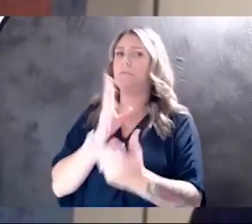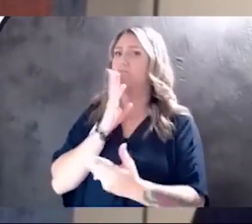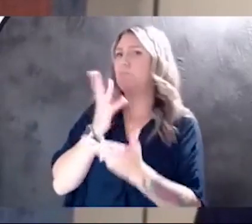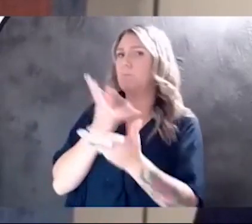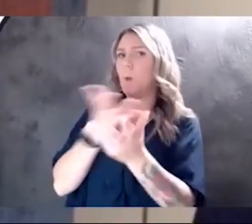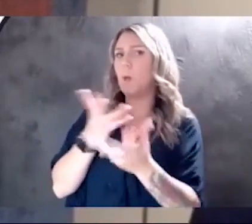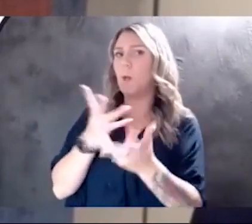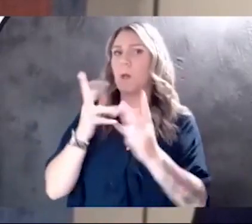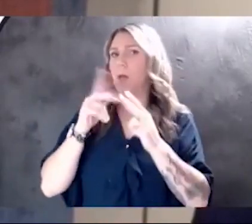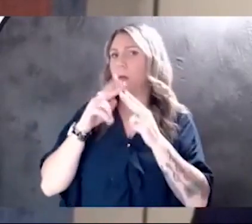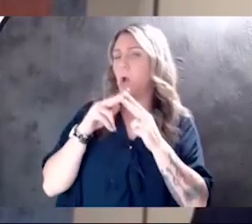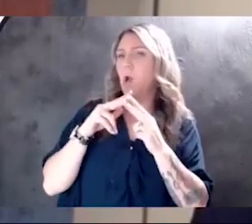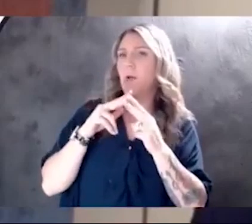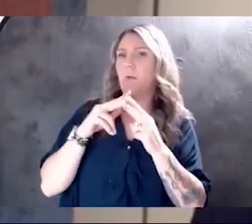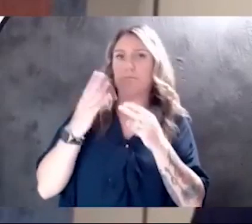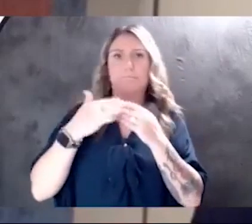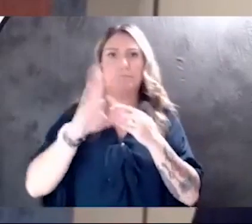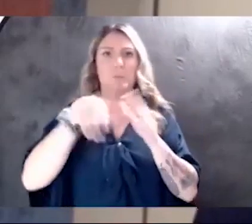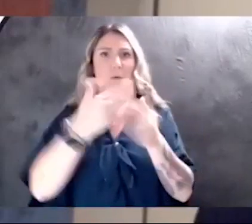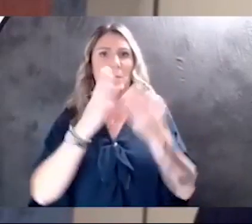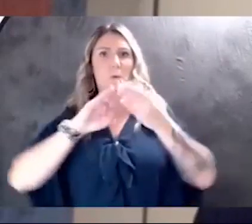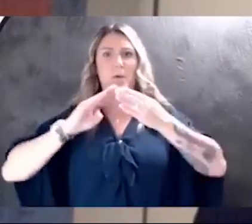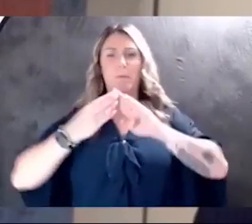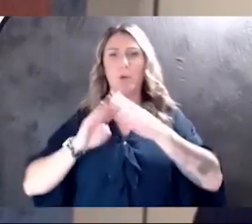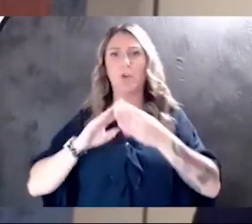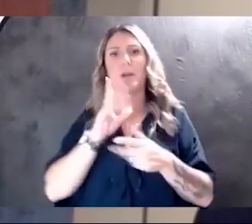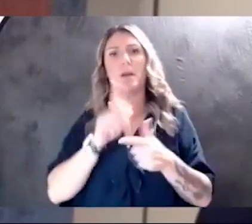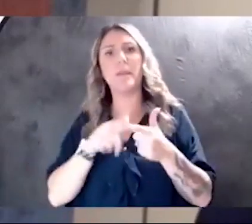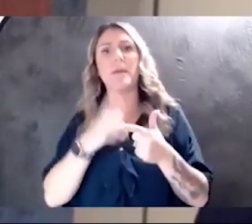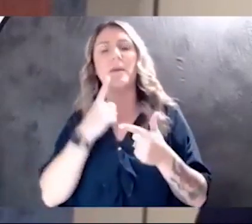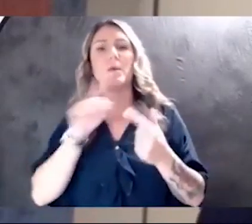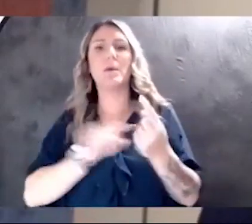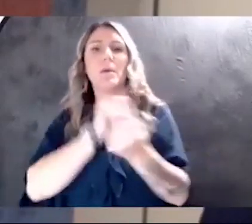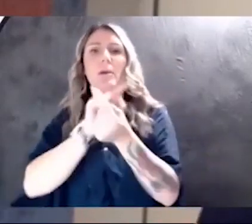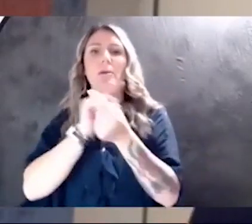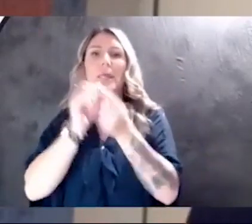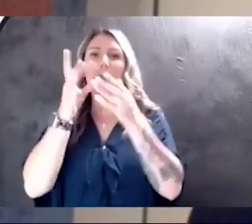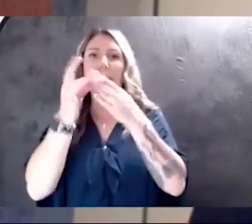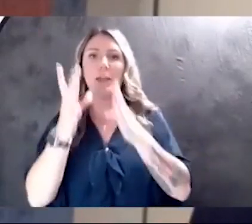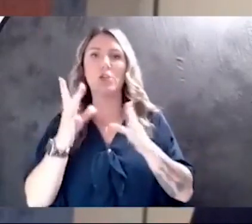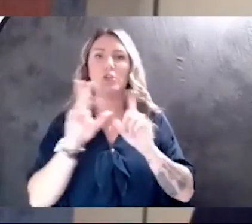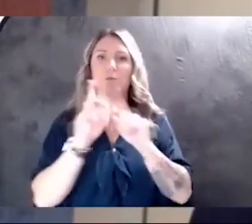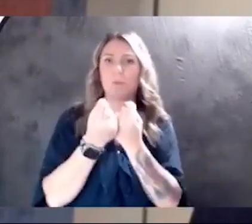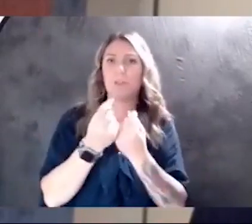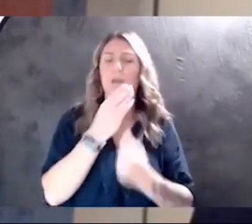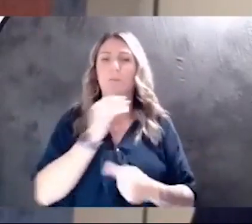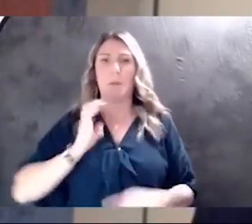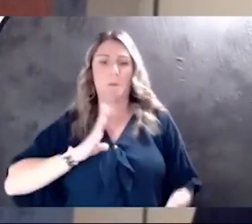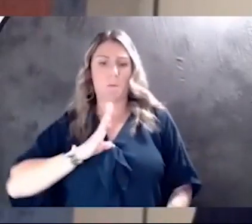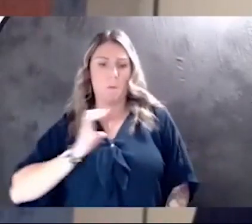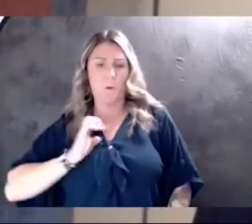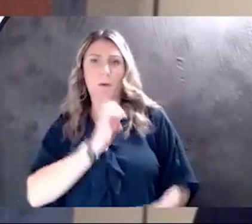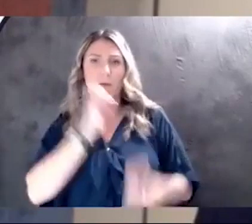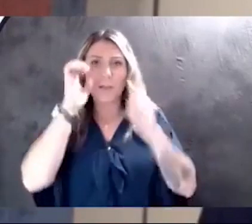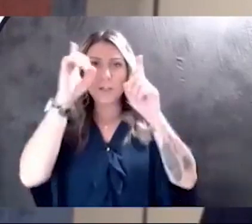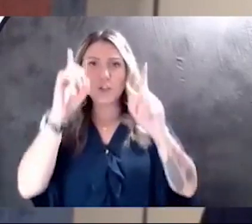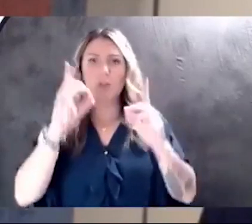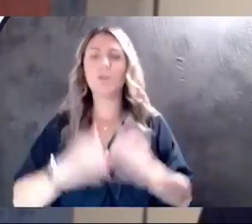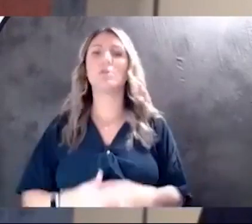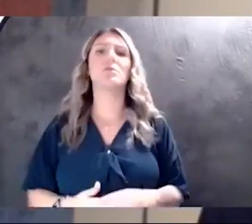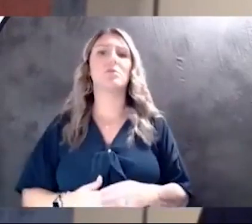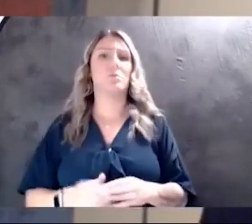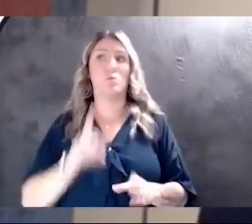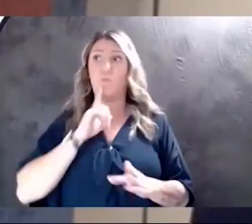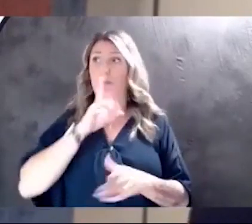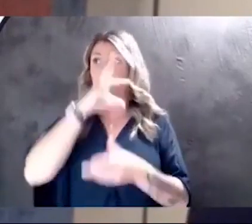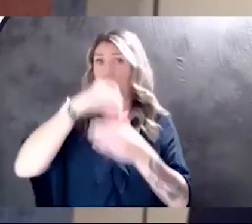all across the community, and then we meet as a leadership team. Our Board of Education is, extremely